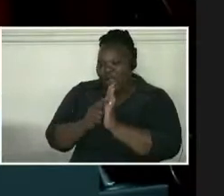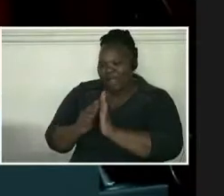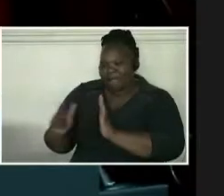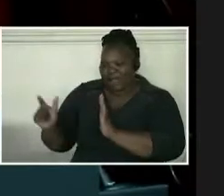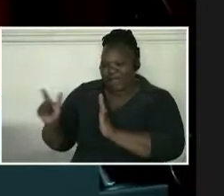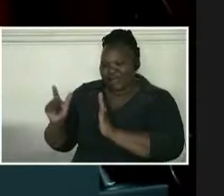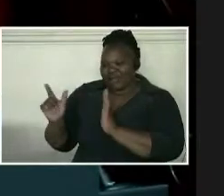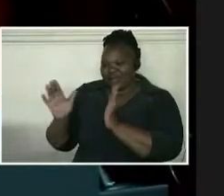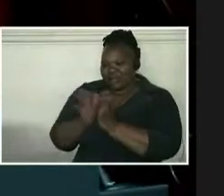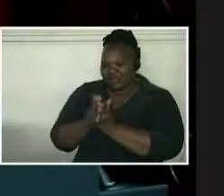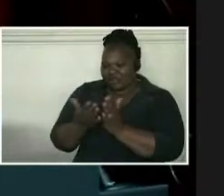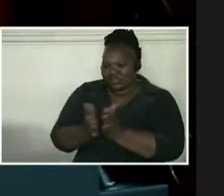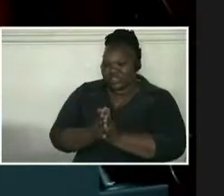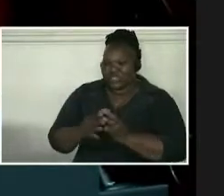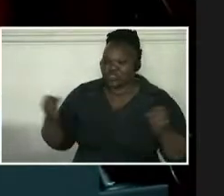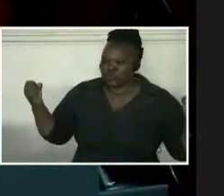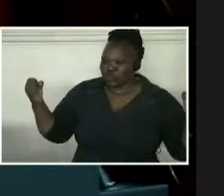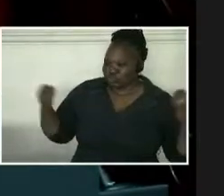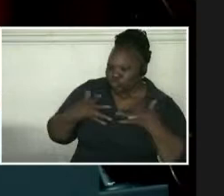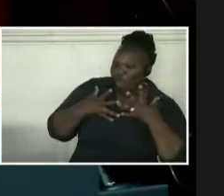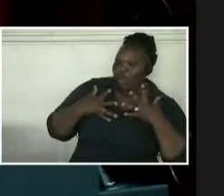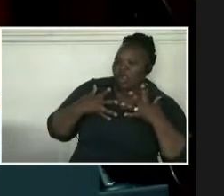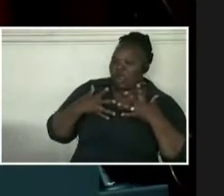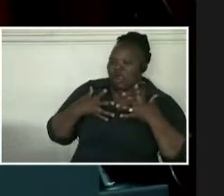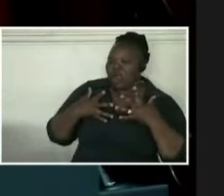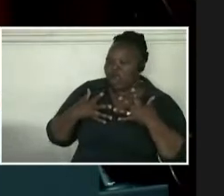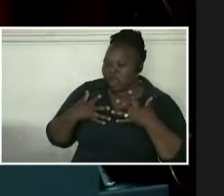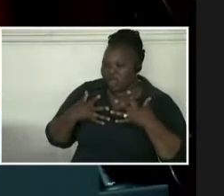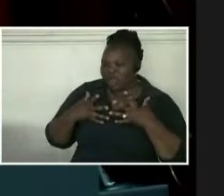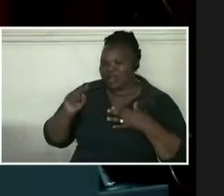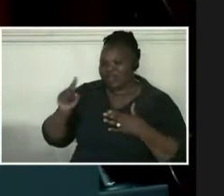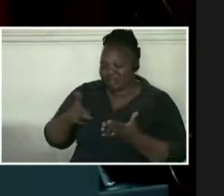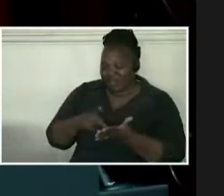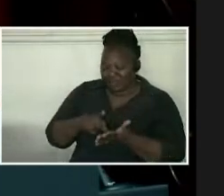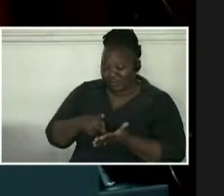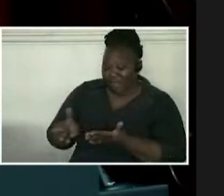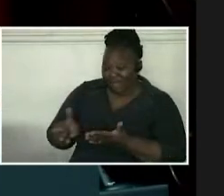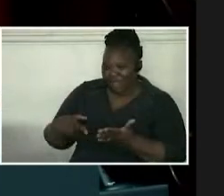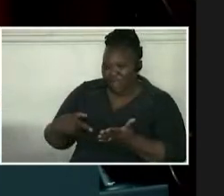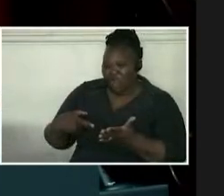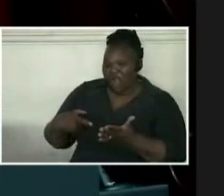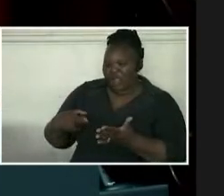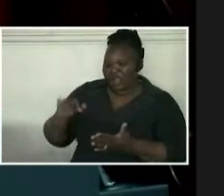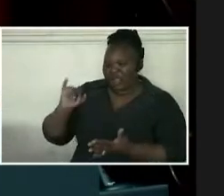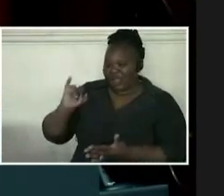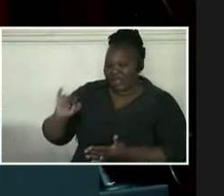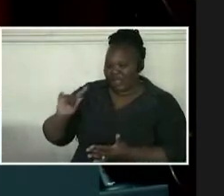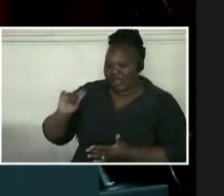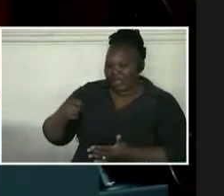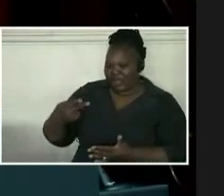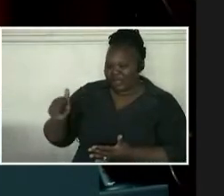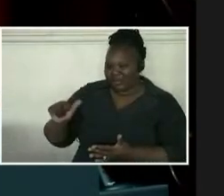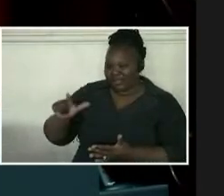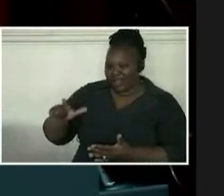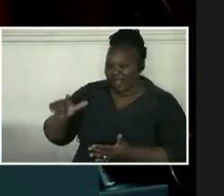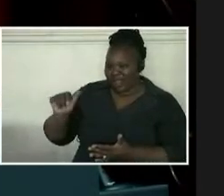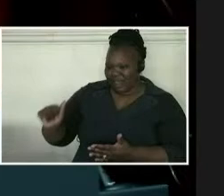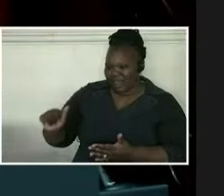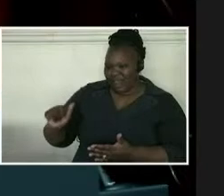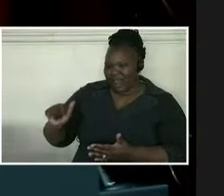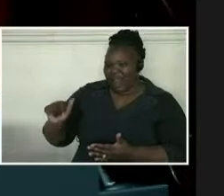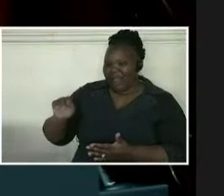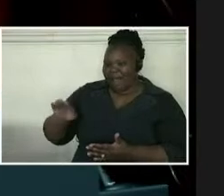province shocking surprisingly this payment was made to italia bank and the bank refused for the payment to be